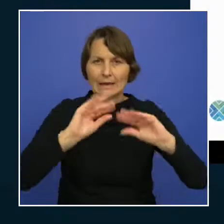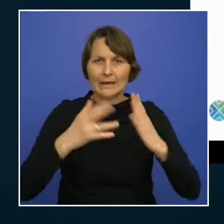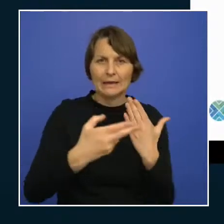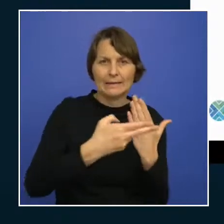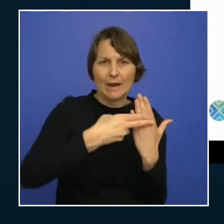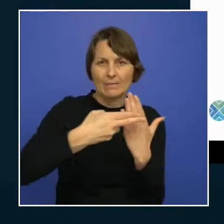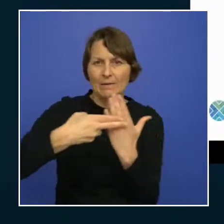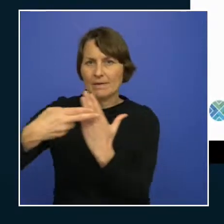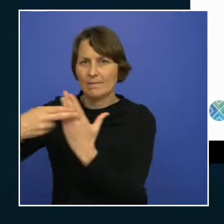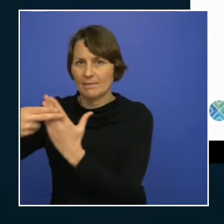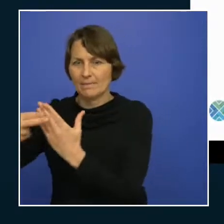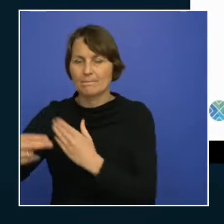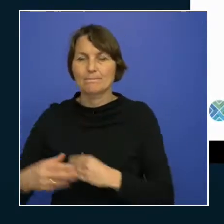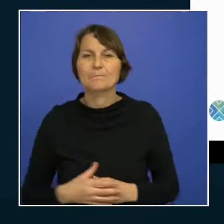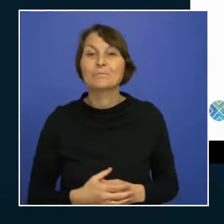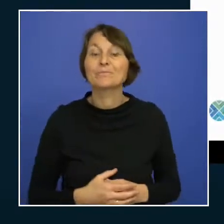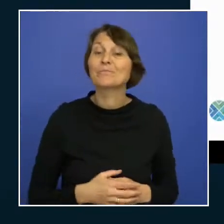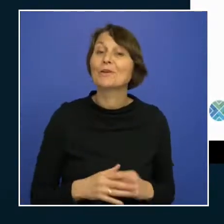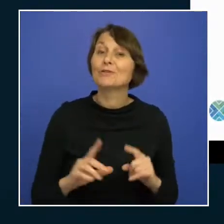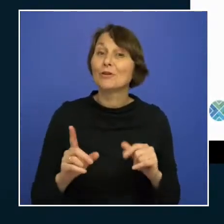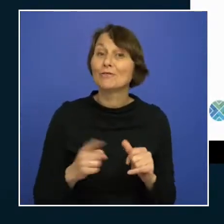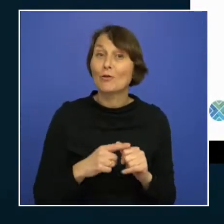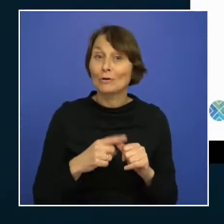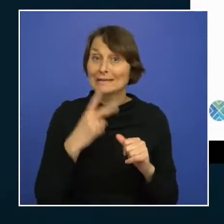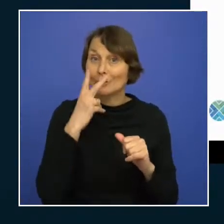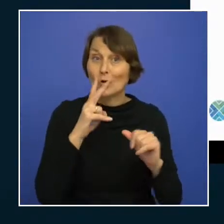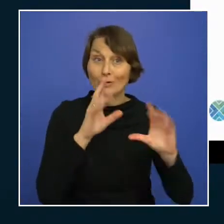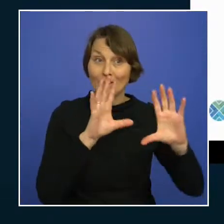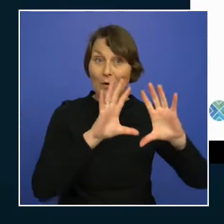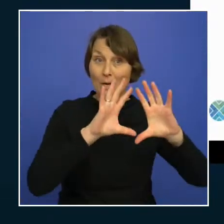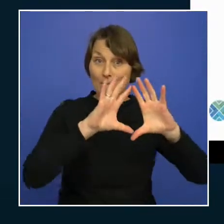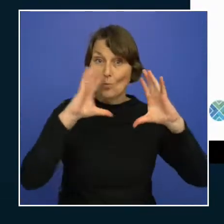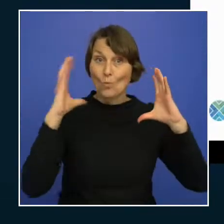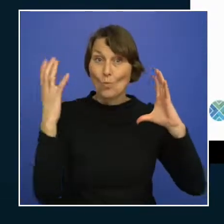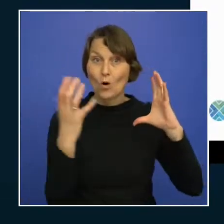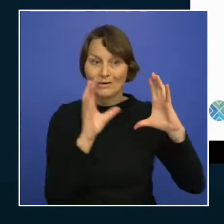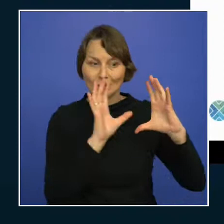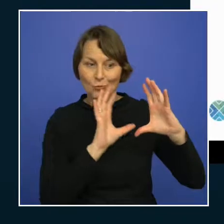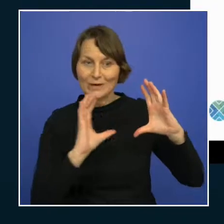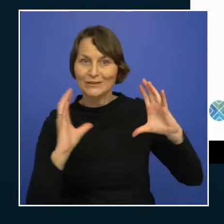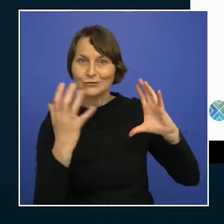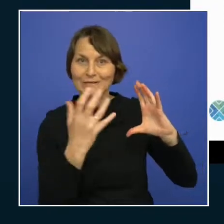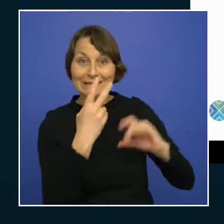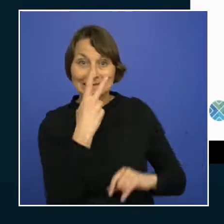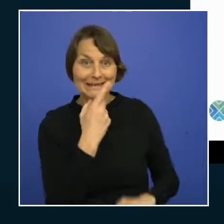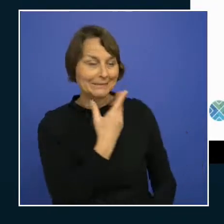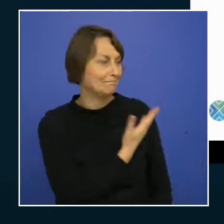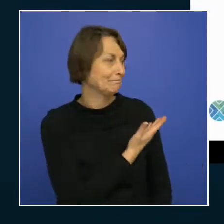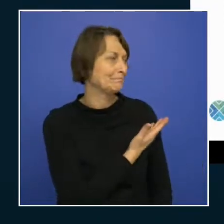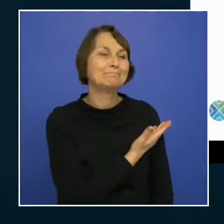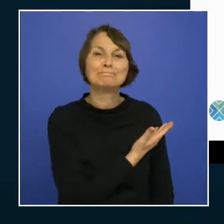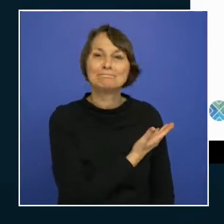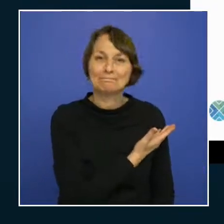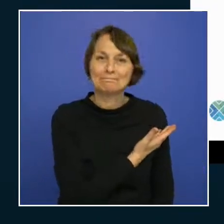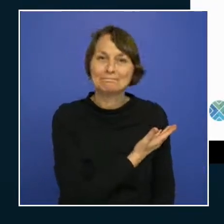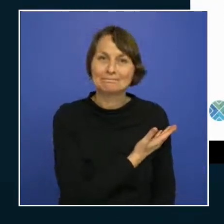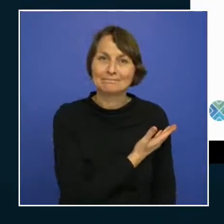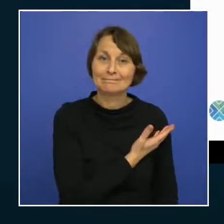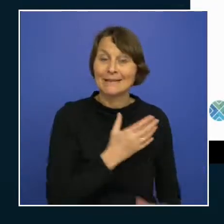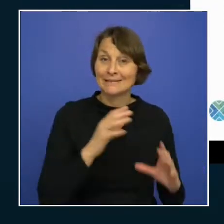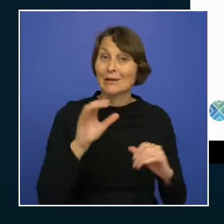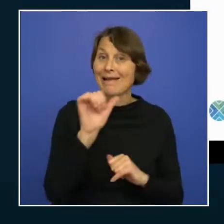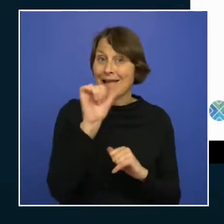All right, first thing we're going to look at is regions. So as you see here in this slide, Azure is a global cloud